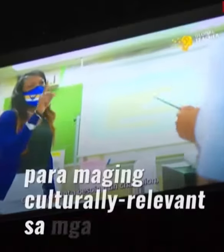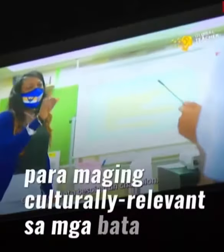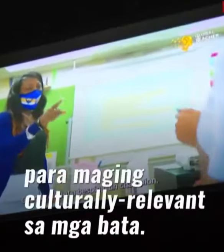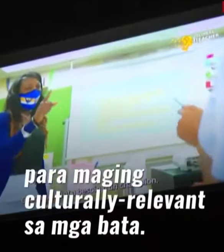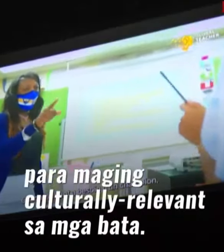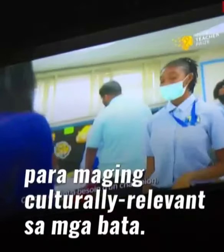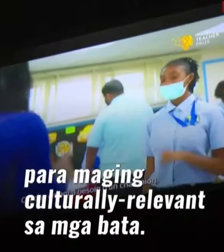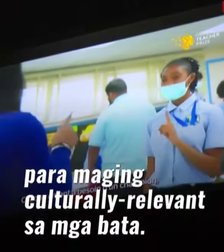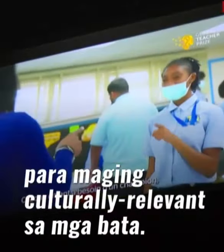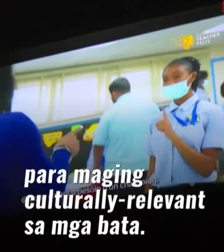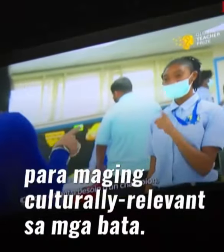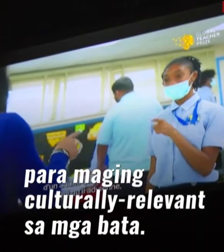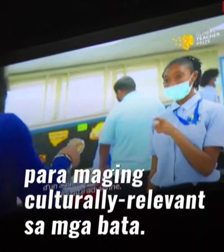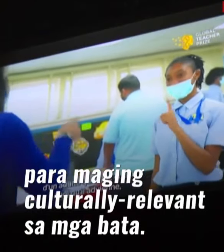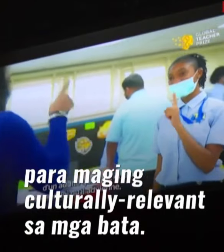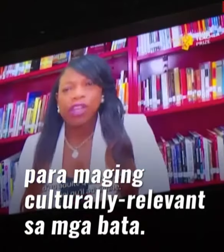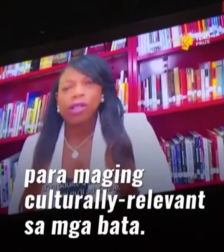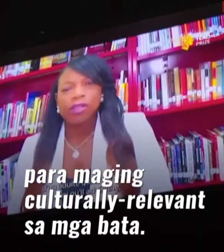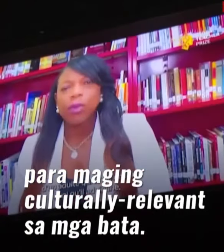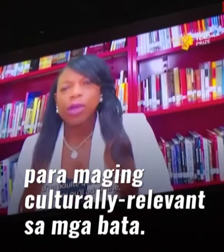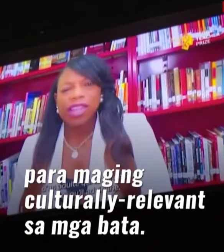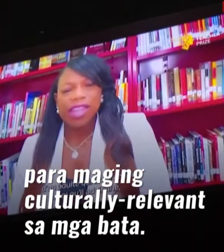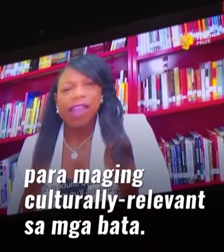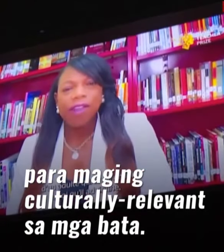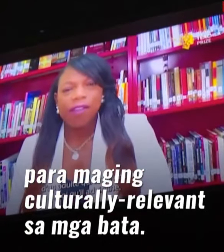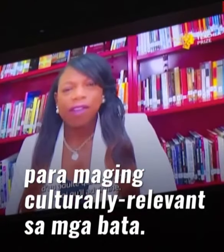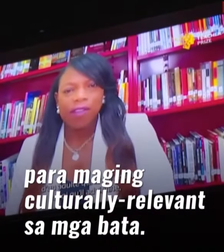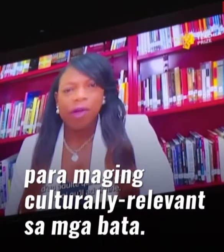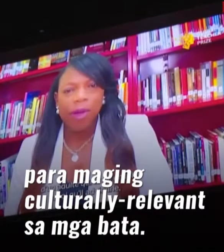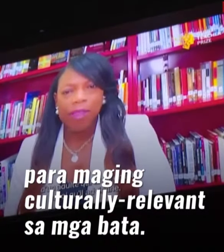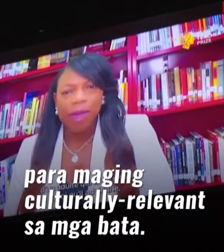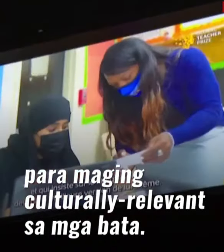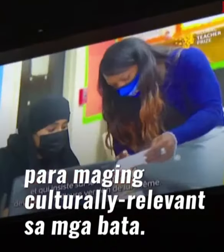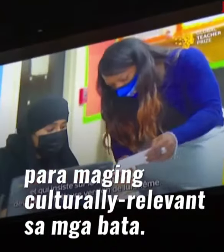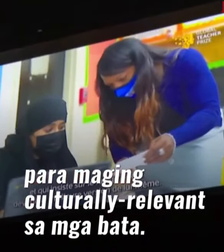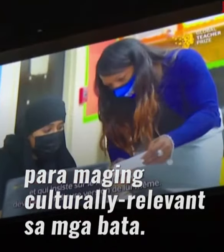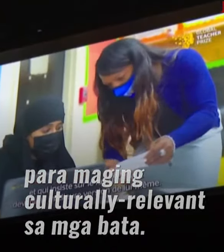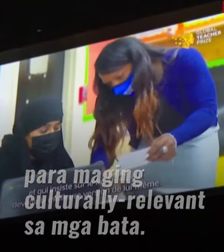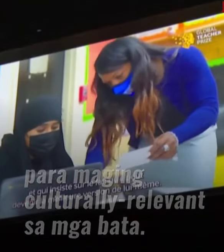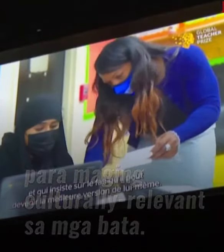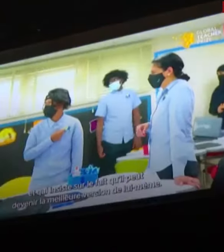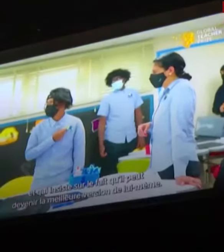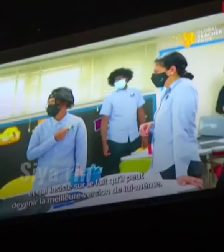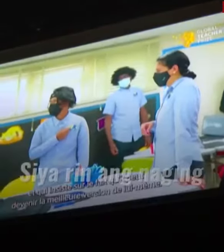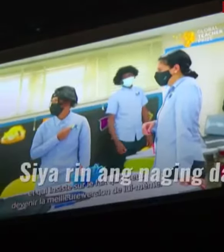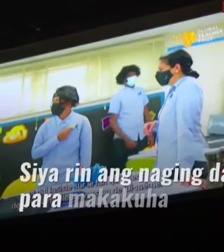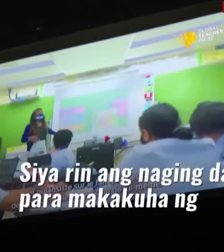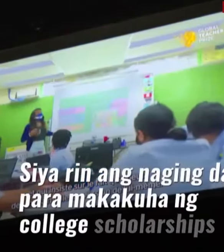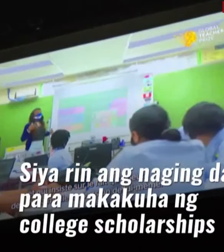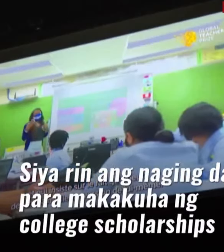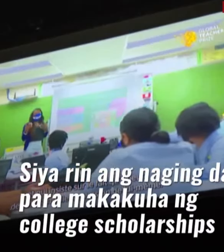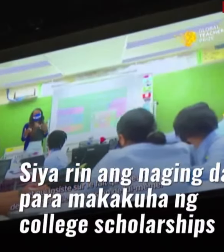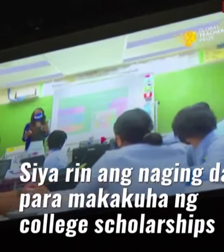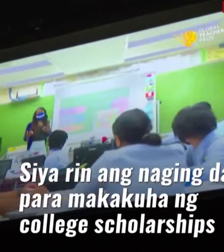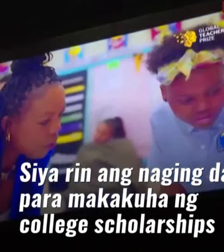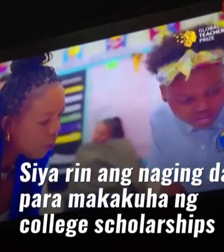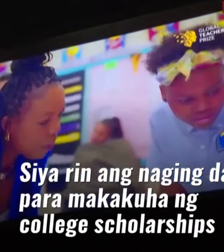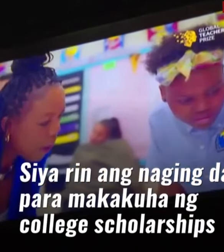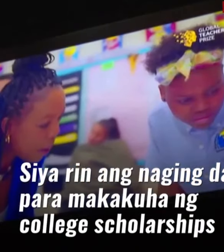Every child deserves a champion, an adult who will never ever give up on them, who insists that they become the best they can possibly